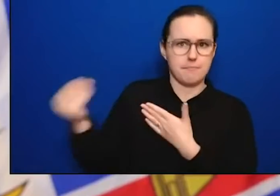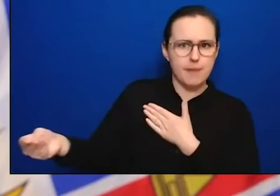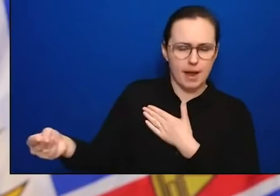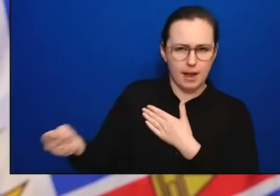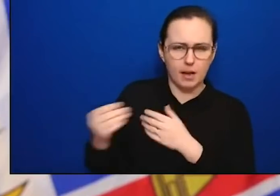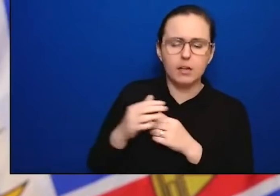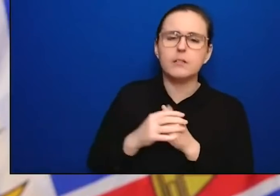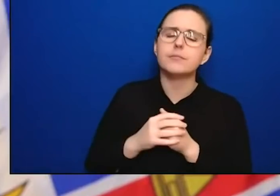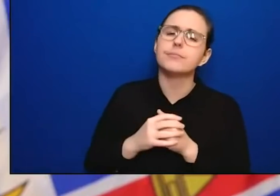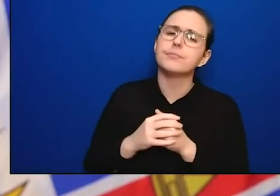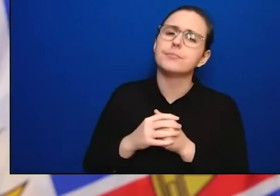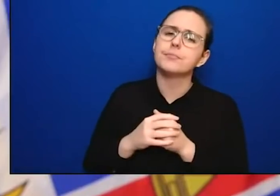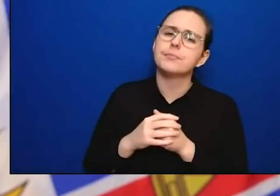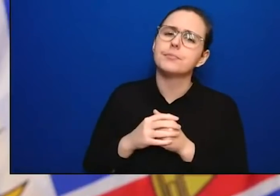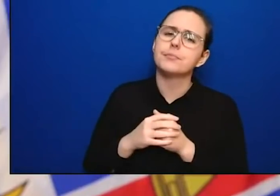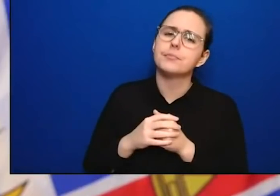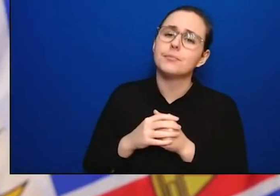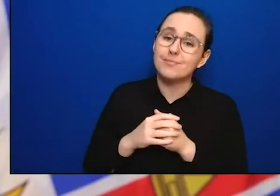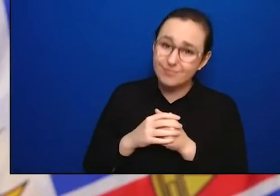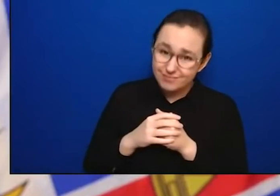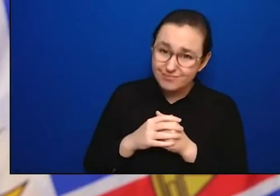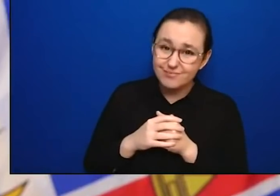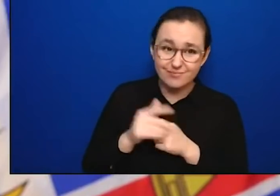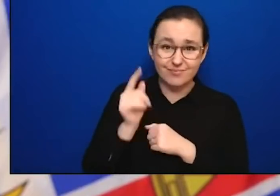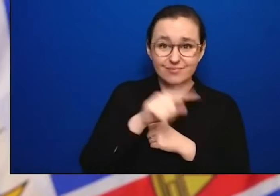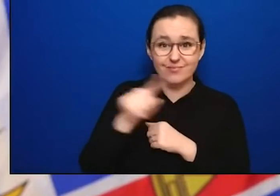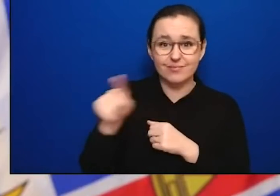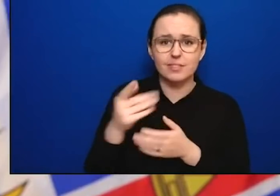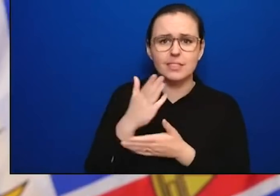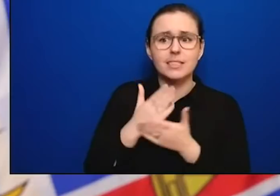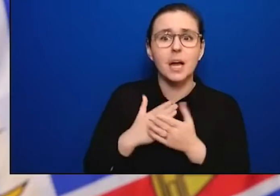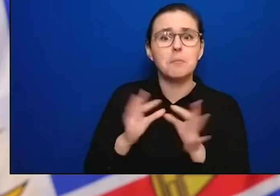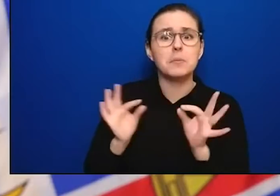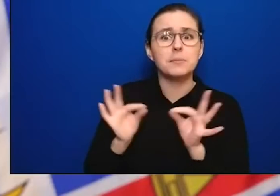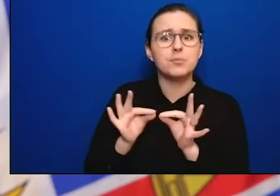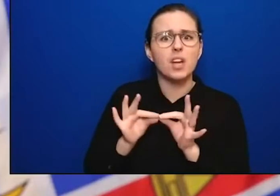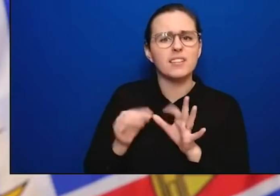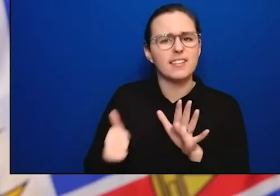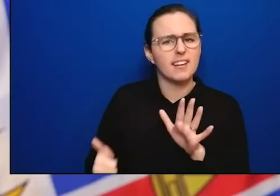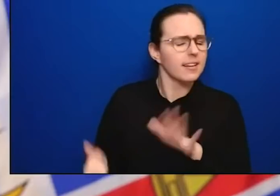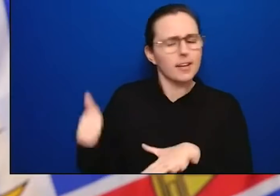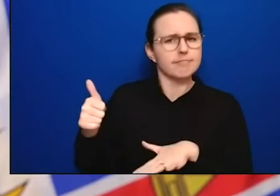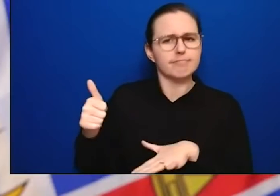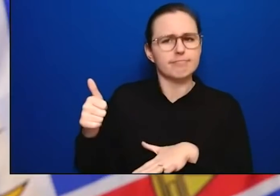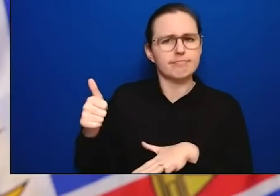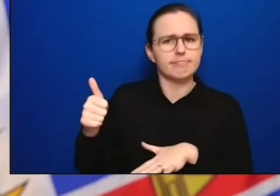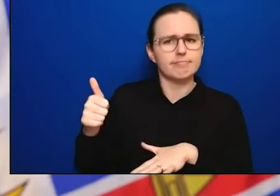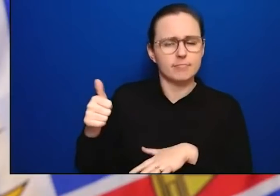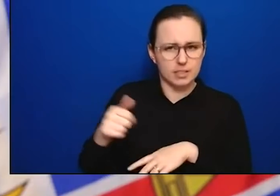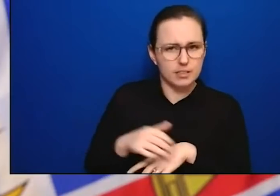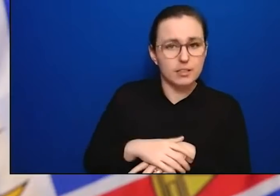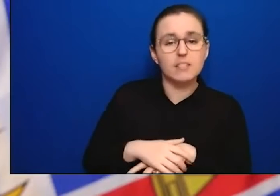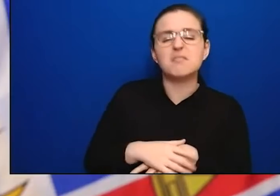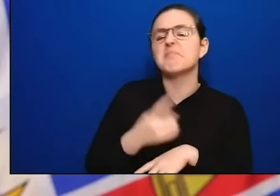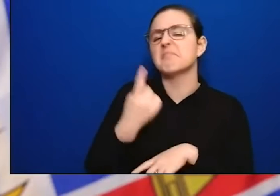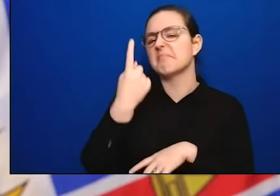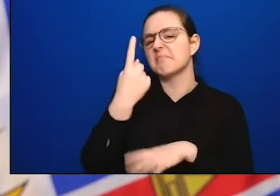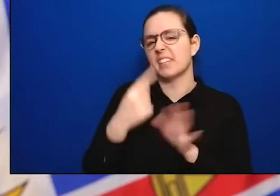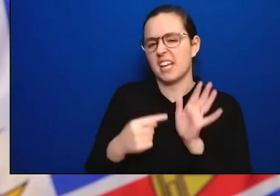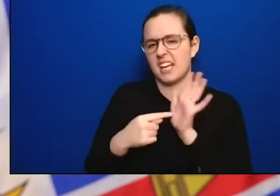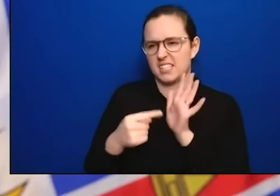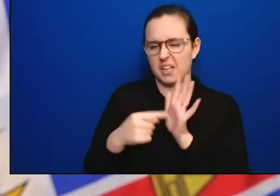are aware, there is a high demand for these tests. And in some cases, the price of those tests